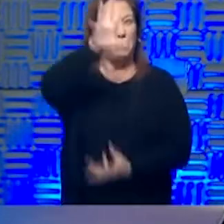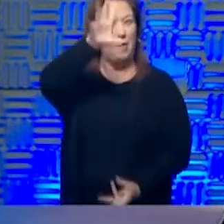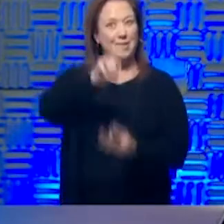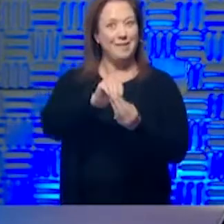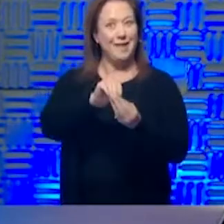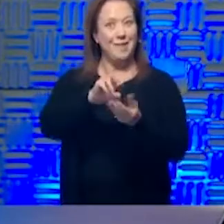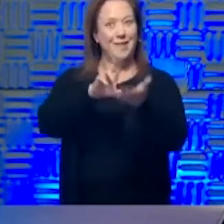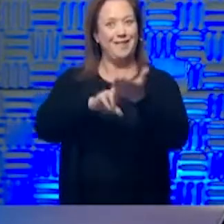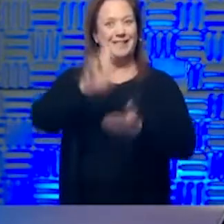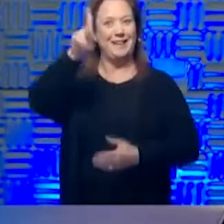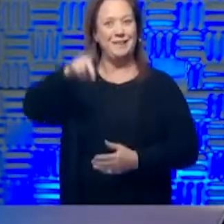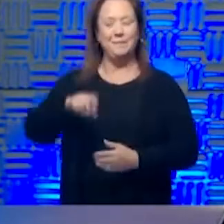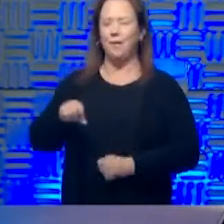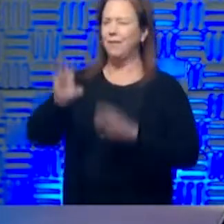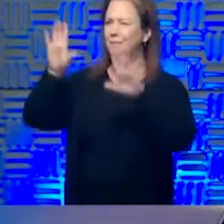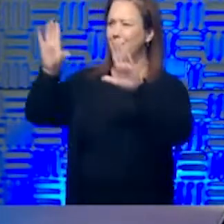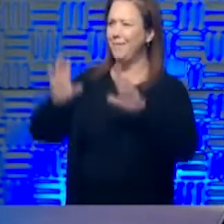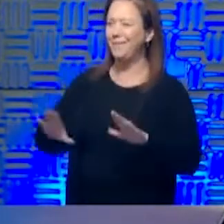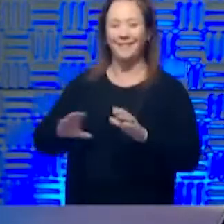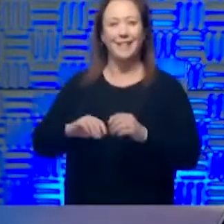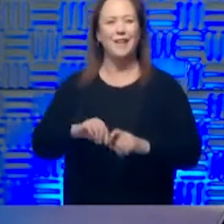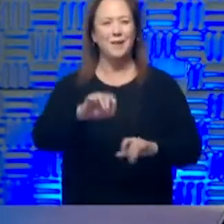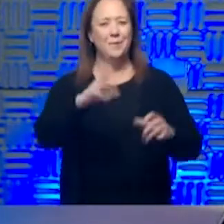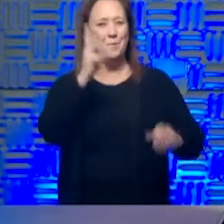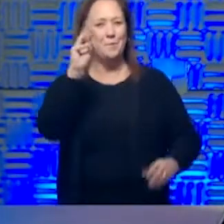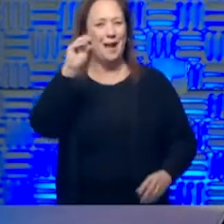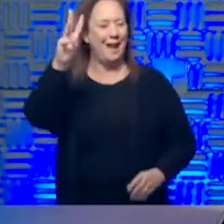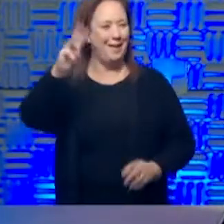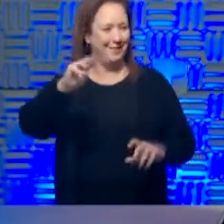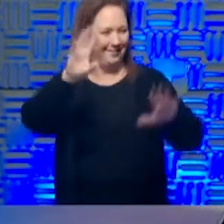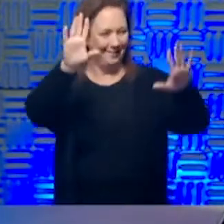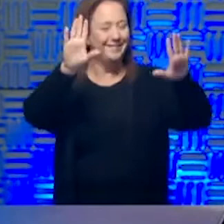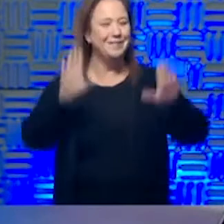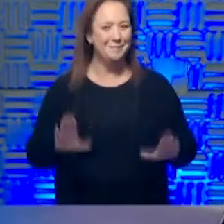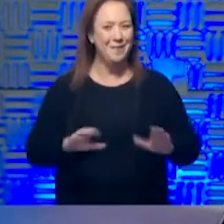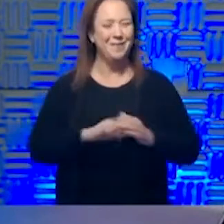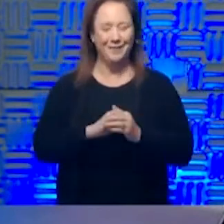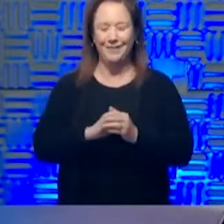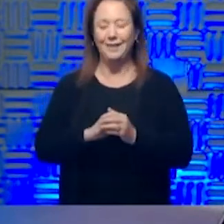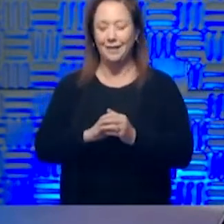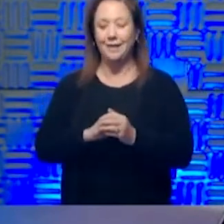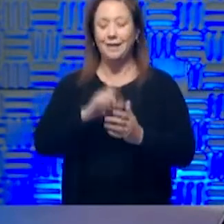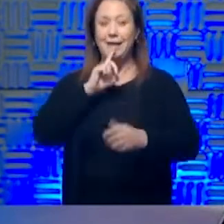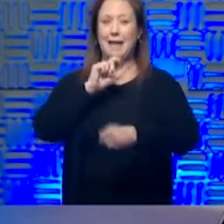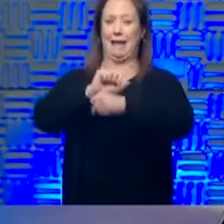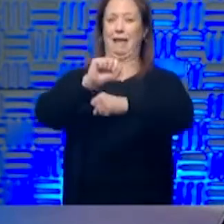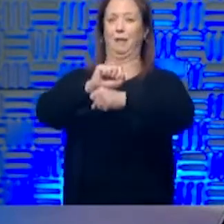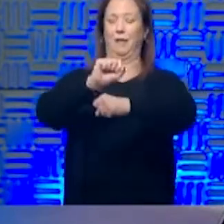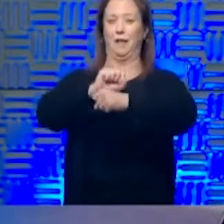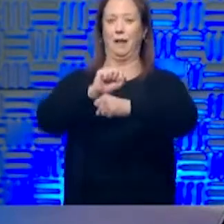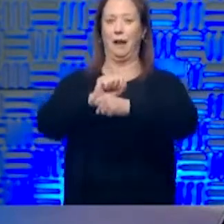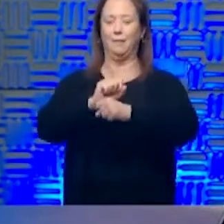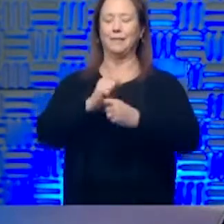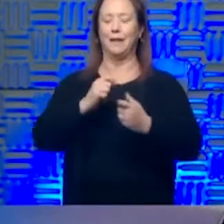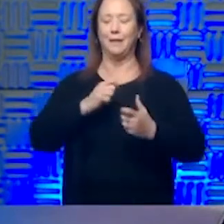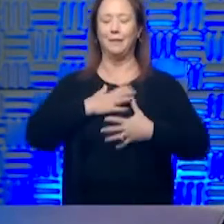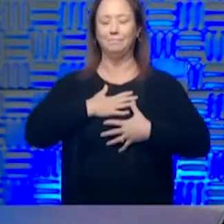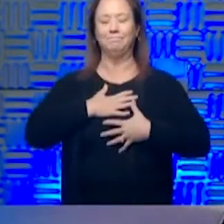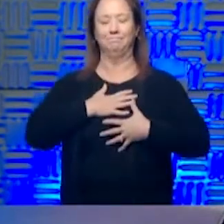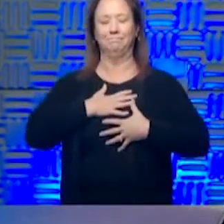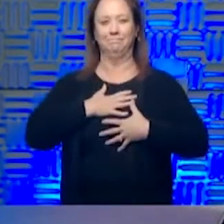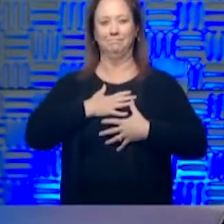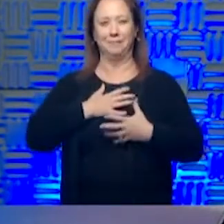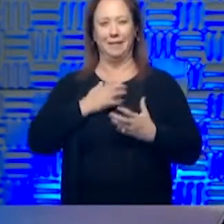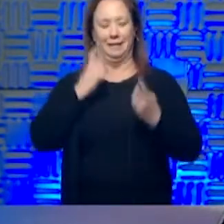up. That's great. Isn't that amazing? That is amazing. Wow. And it actually kind of brought me to tears a little bit